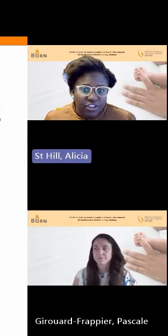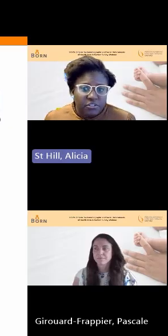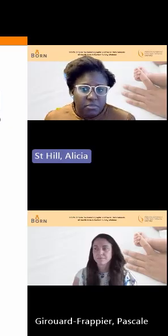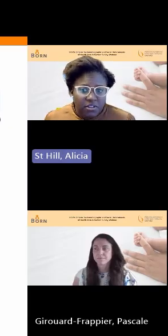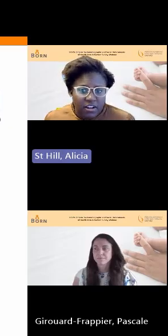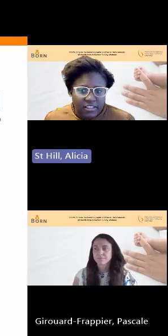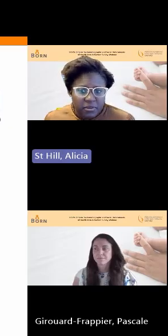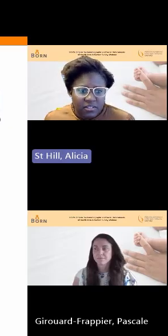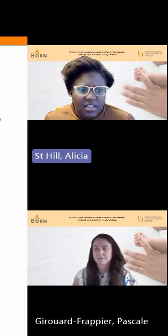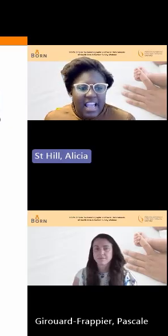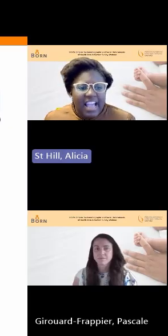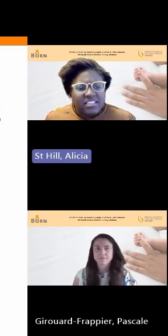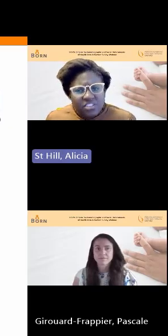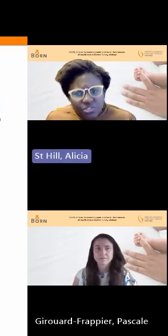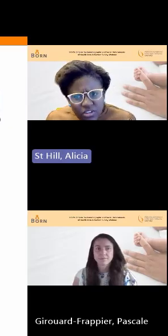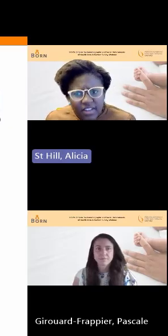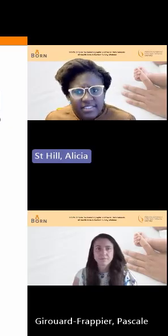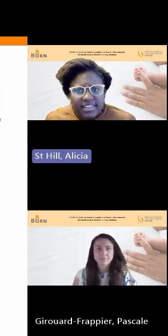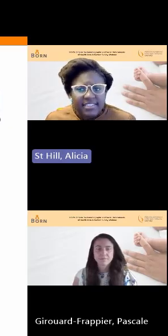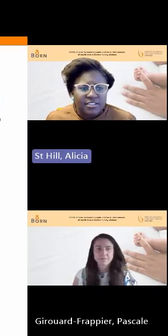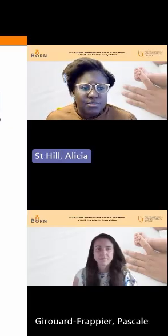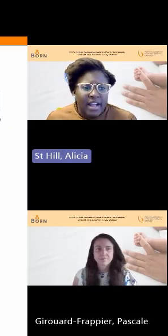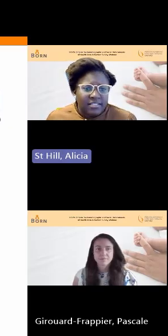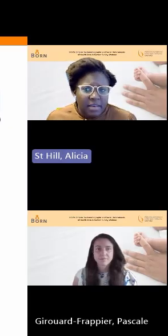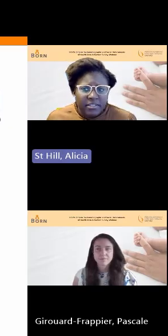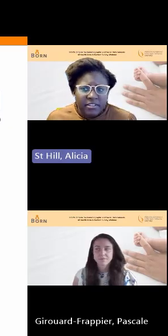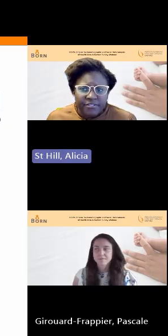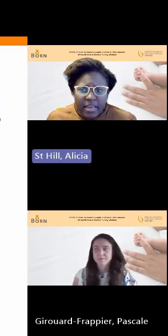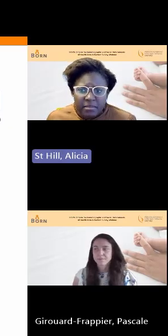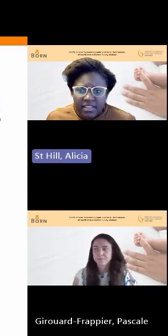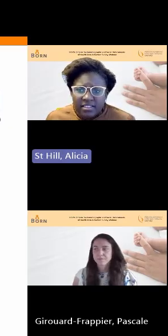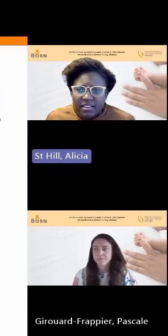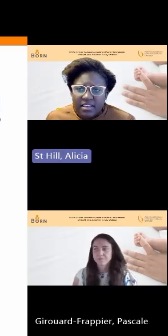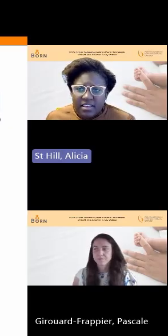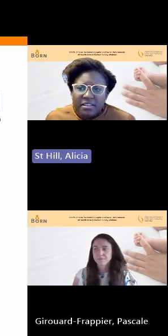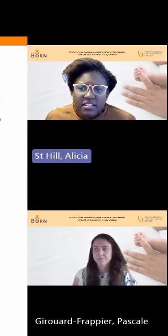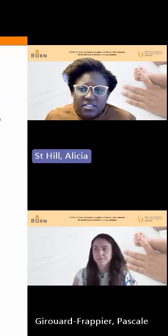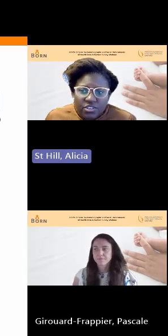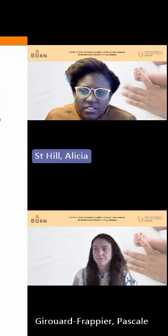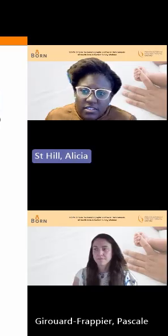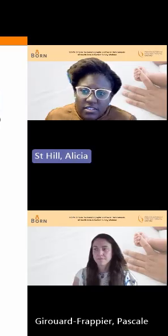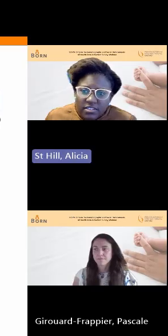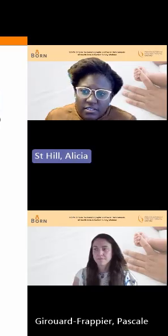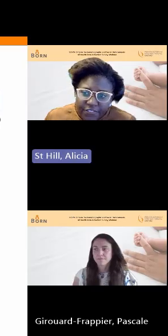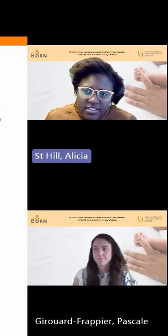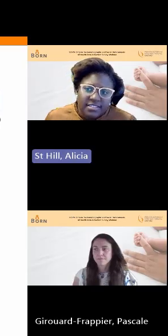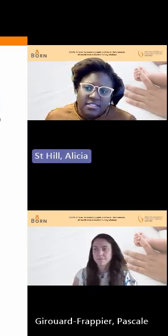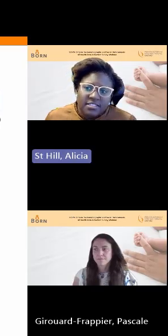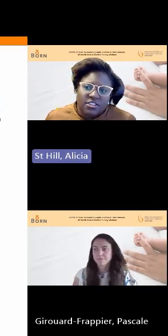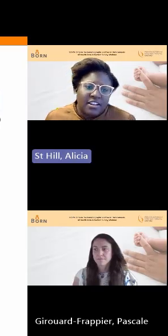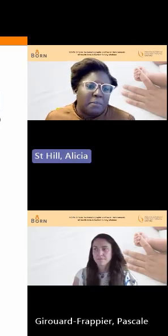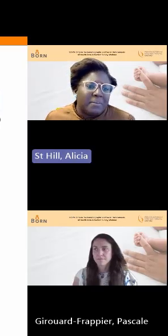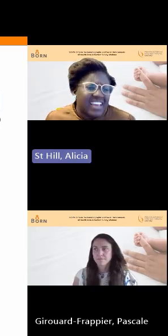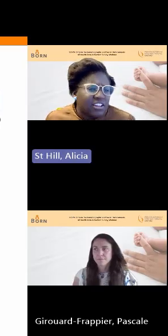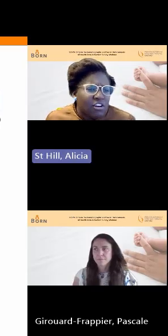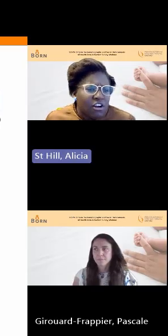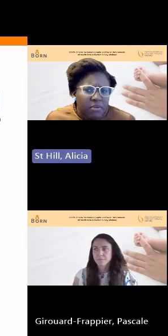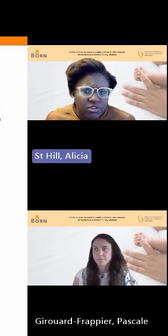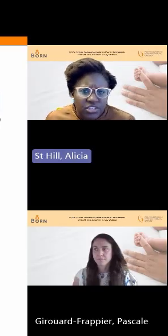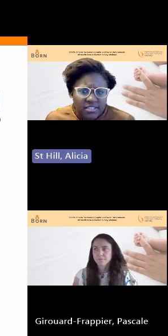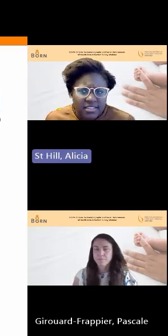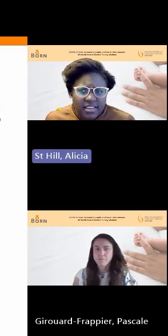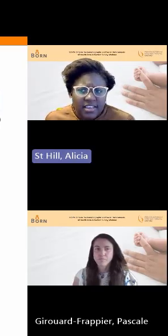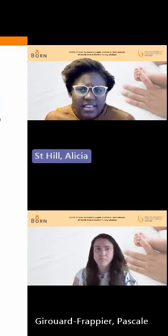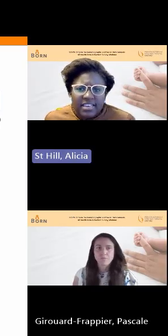after discharge from birth hospital and the social context that surrounds them and their families means that future seasons are going to help us tailor